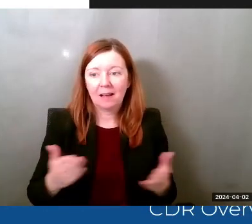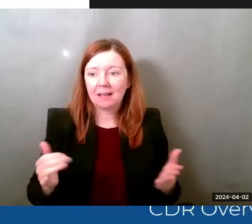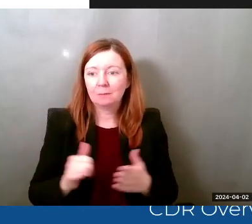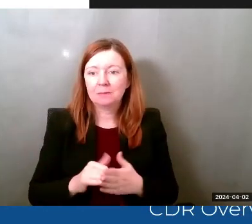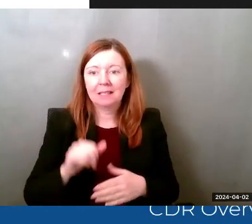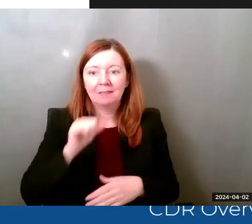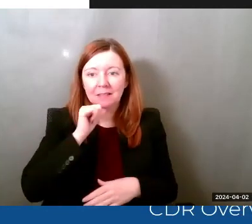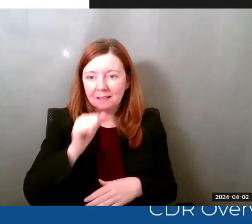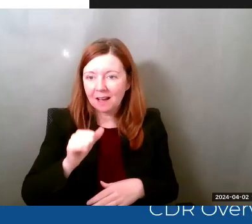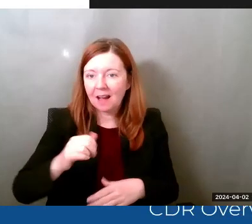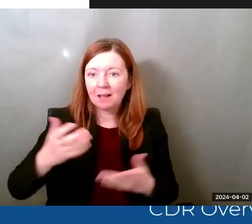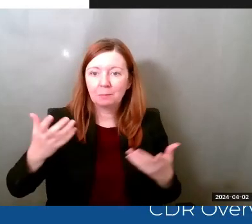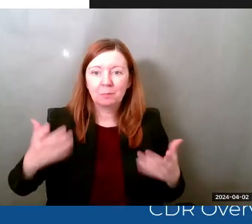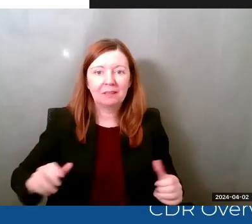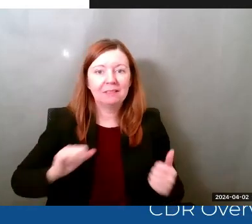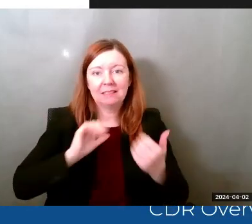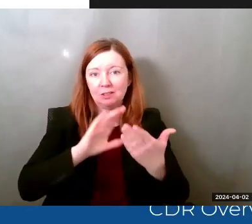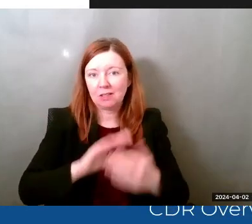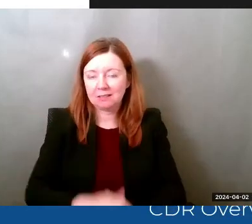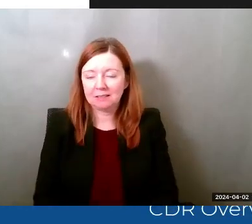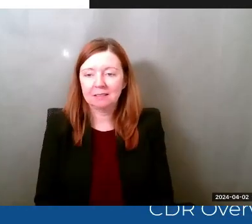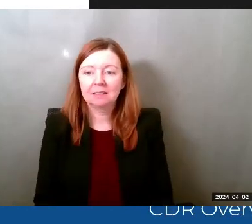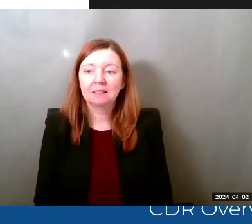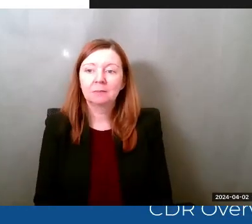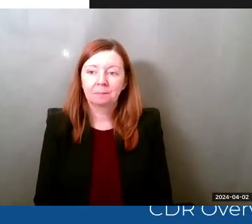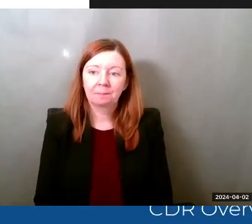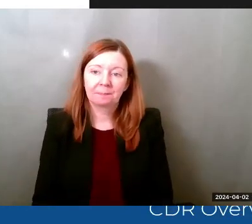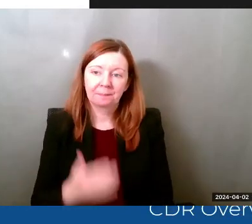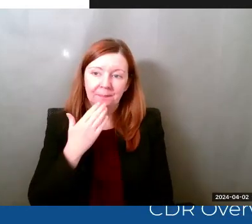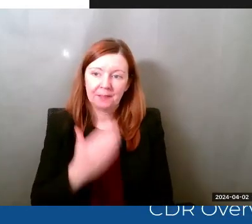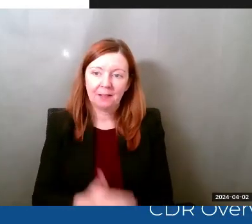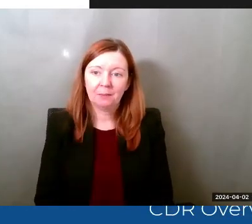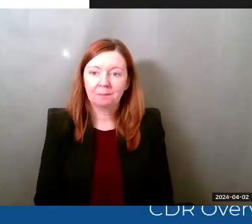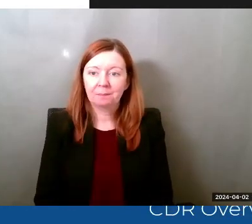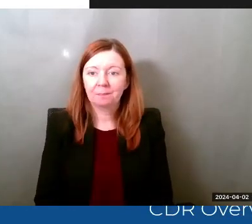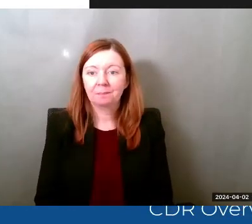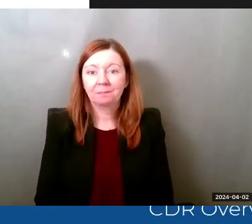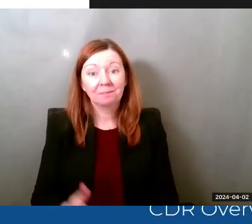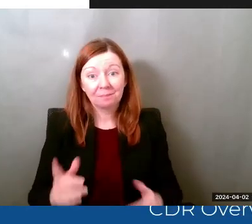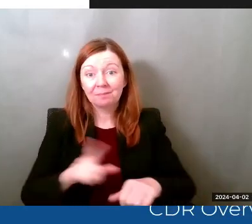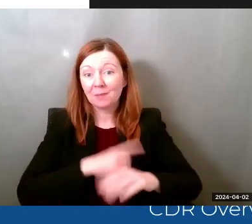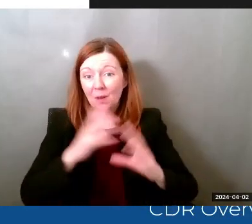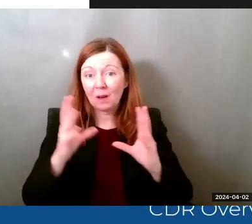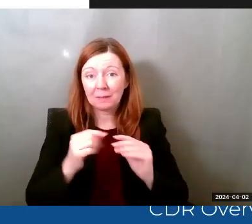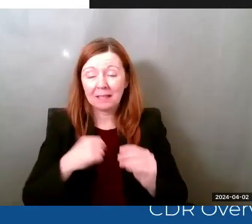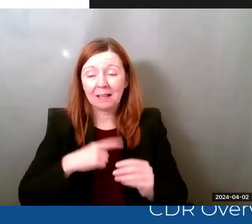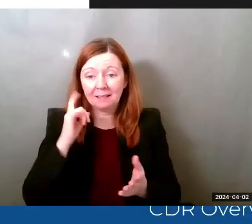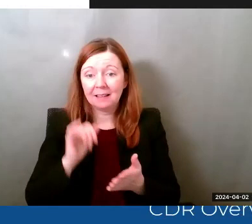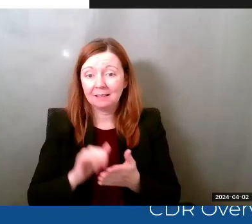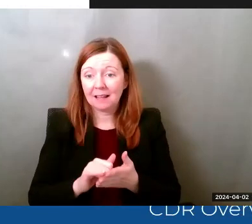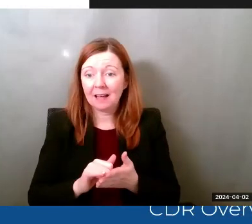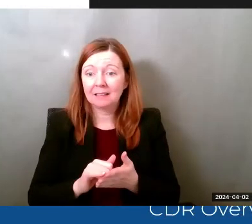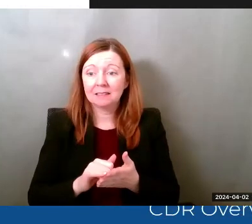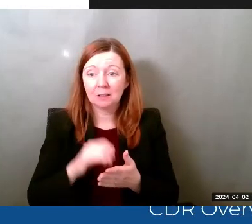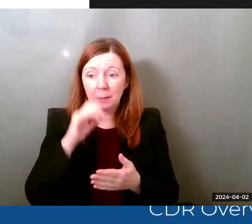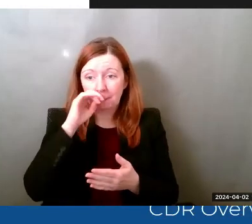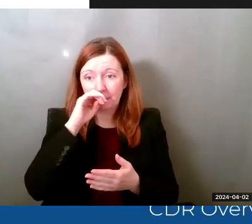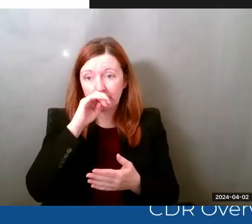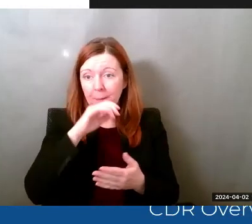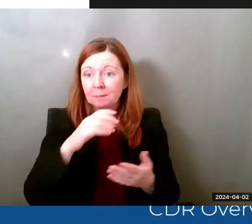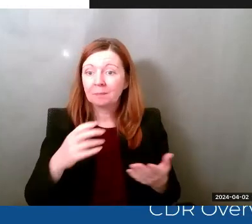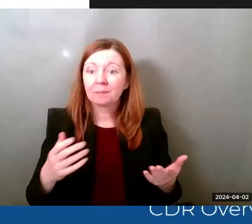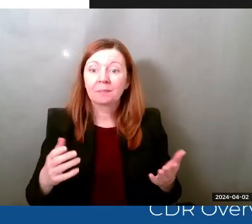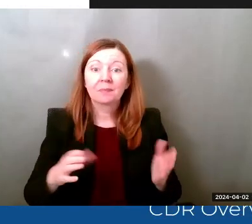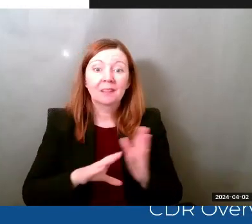have not been previously addressed. Thank you, because this is a long meeting, and I think that